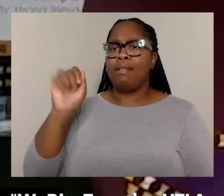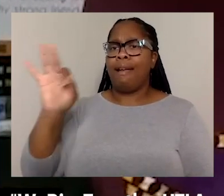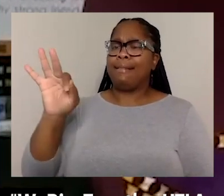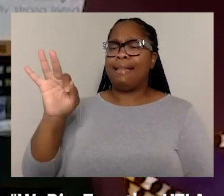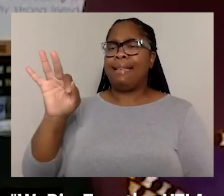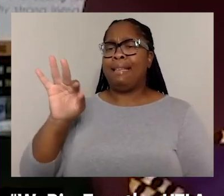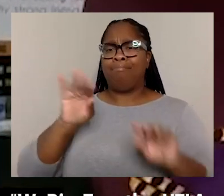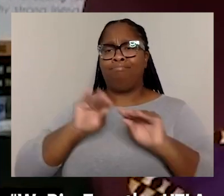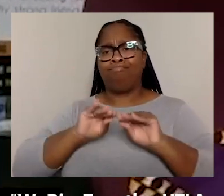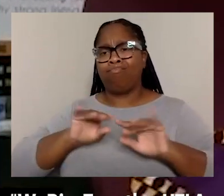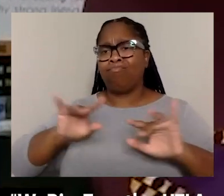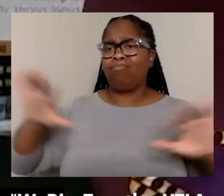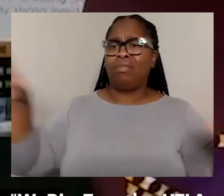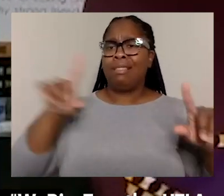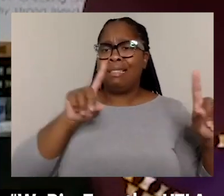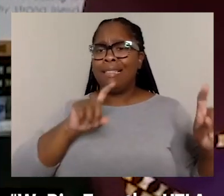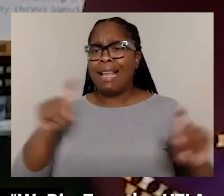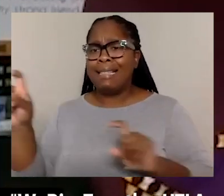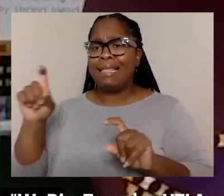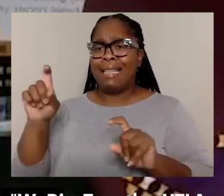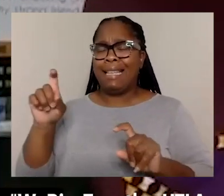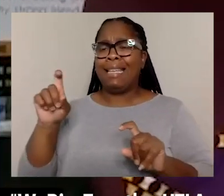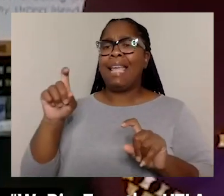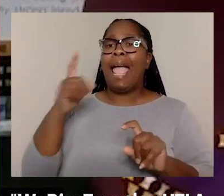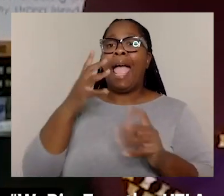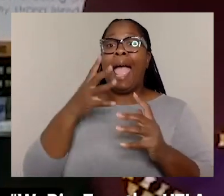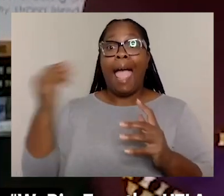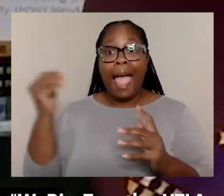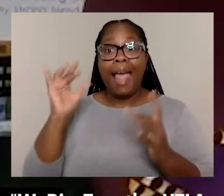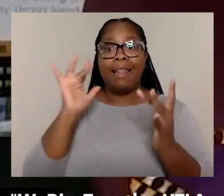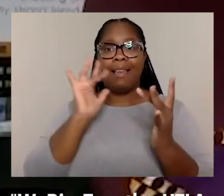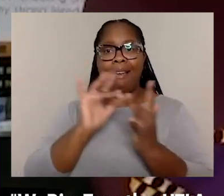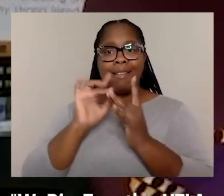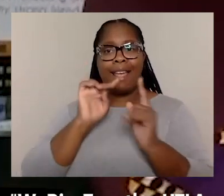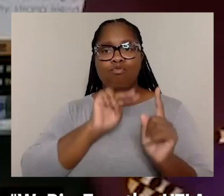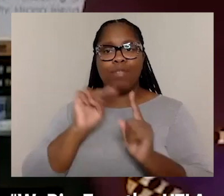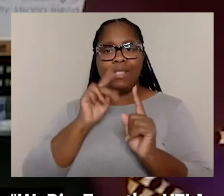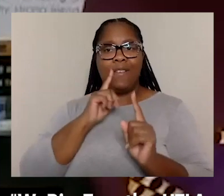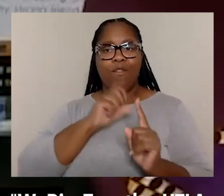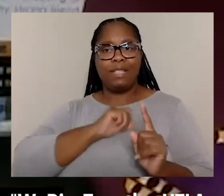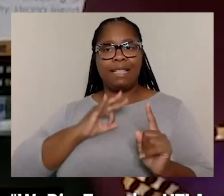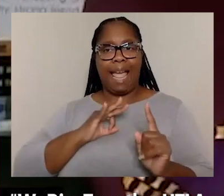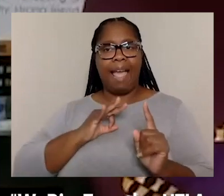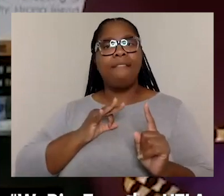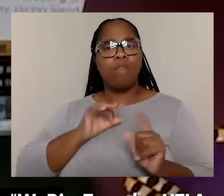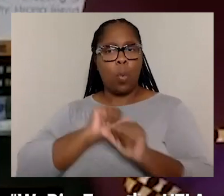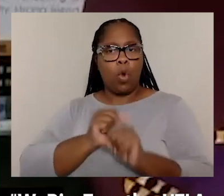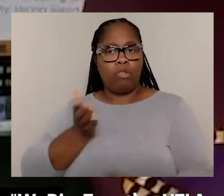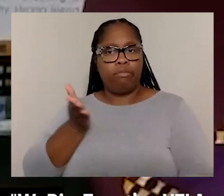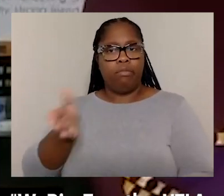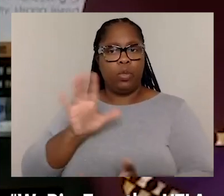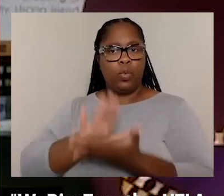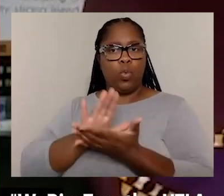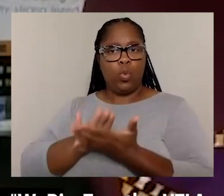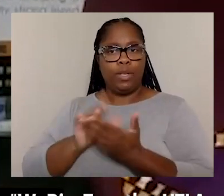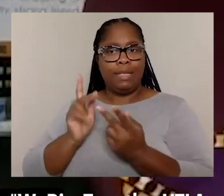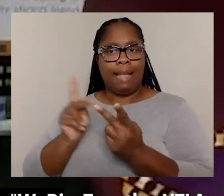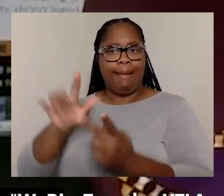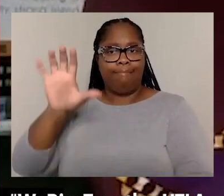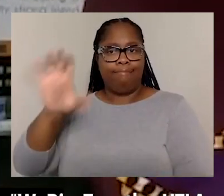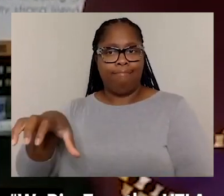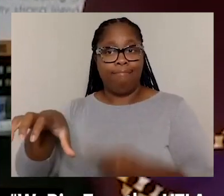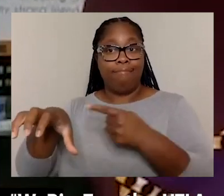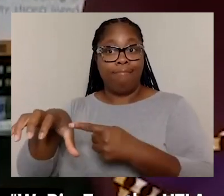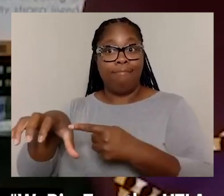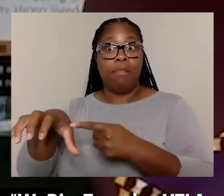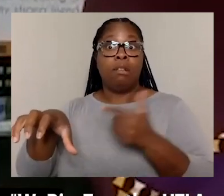for staff currently working at school sites, and eventually for all students and UTLA